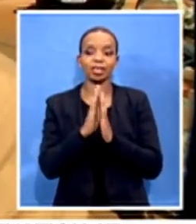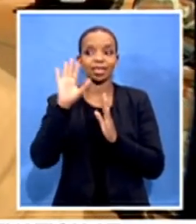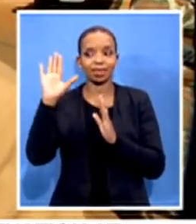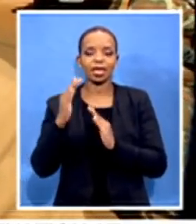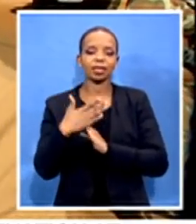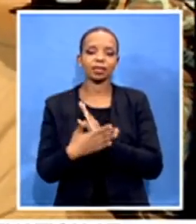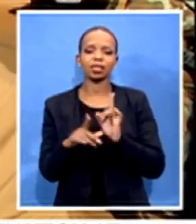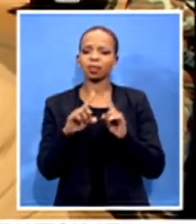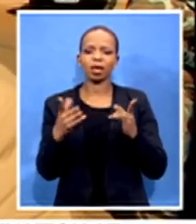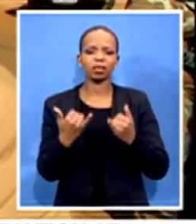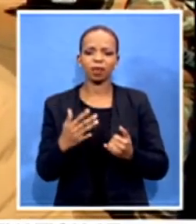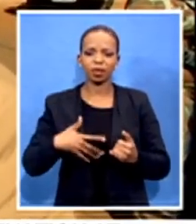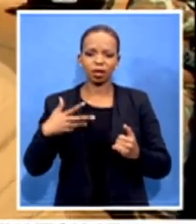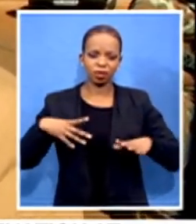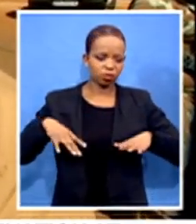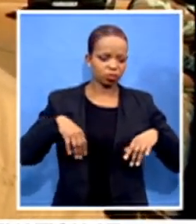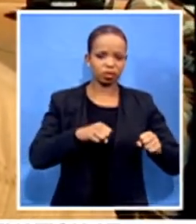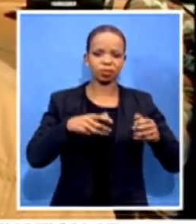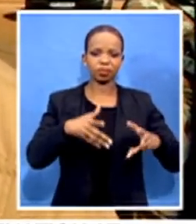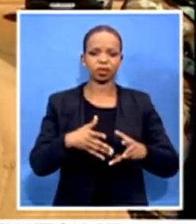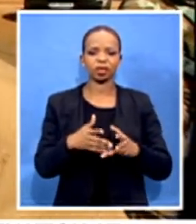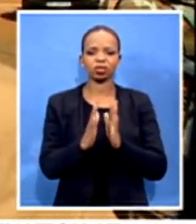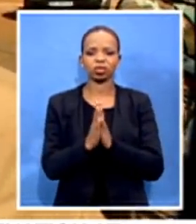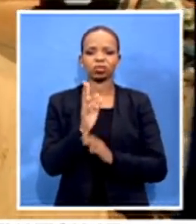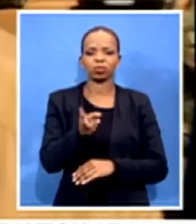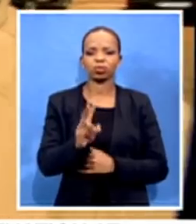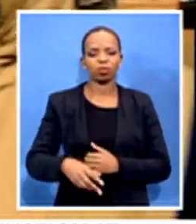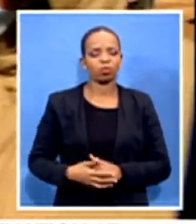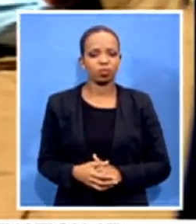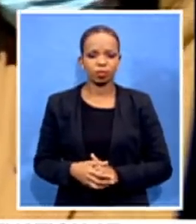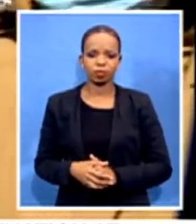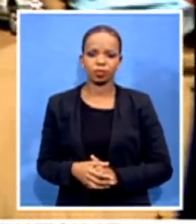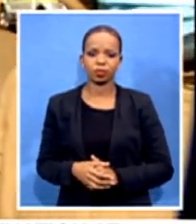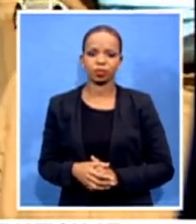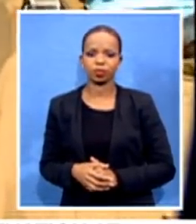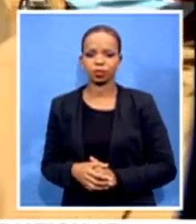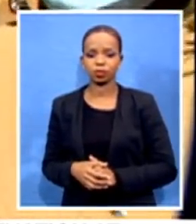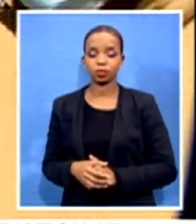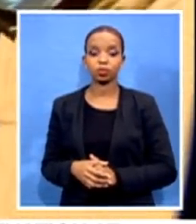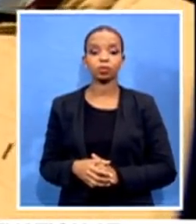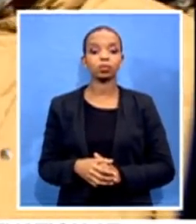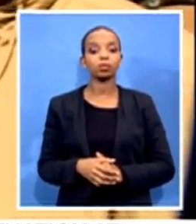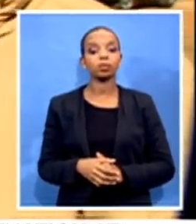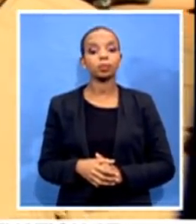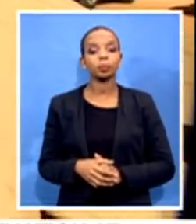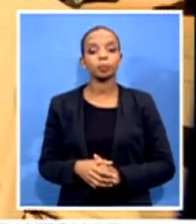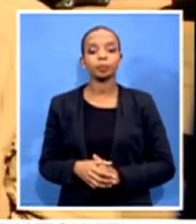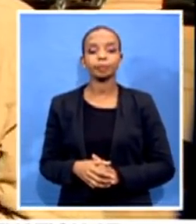and like do a hostile takeover and occupy this. Now speak to us. We heard that